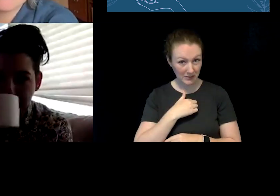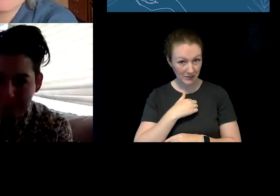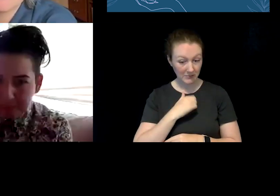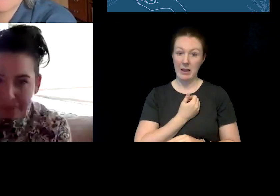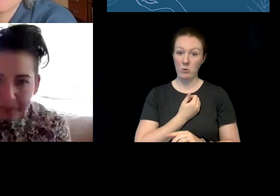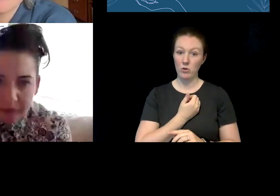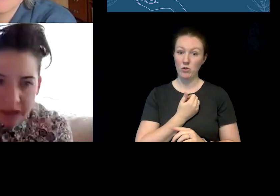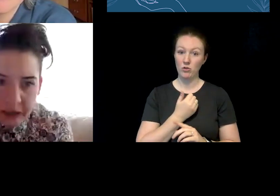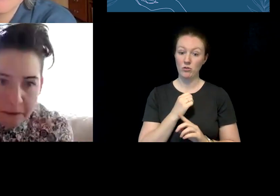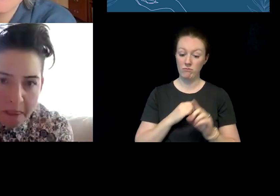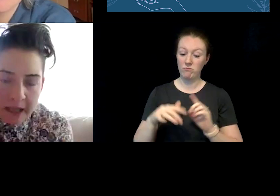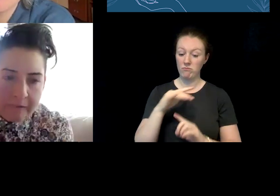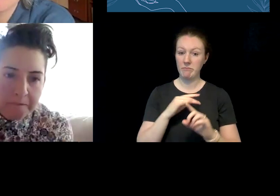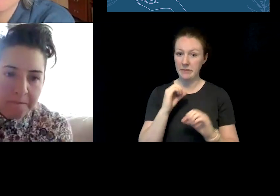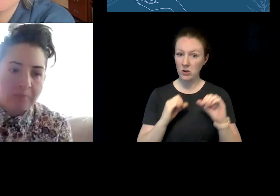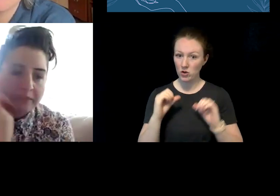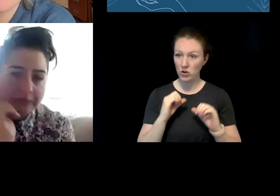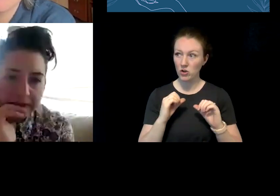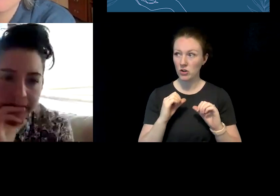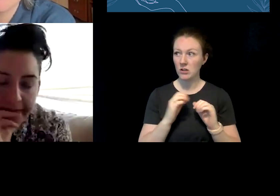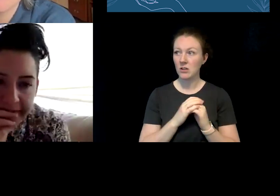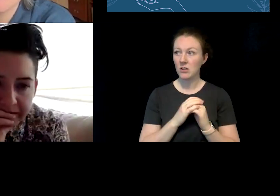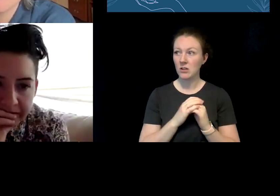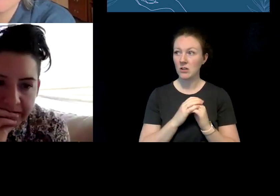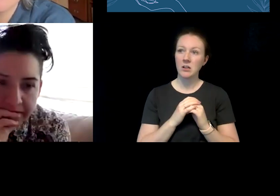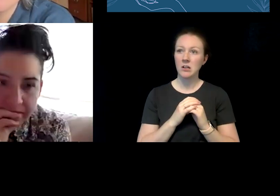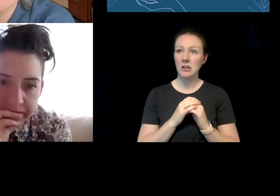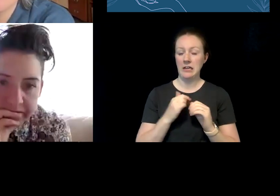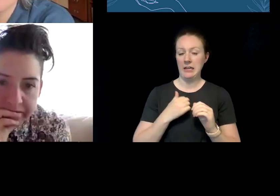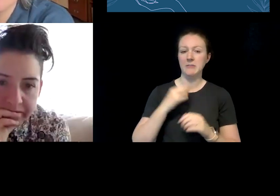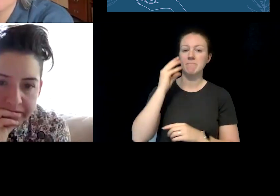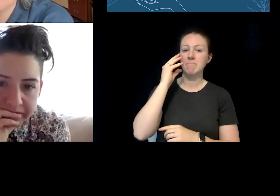context, joy, I experience joy